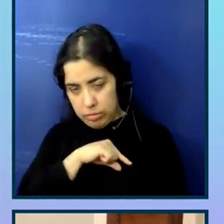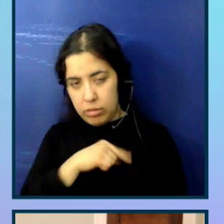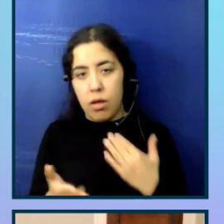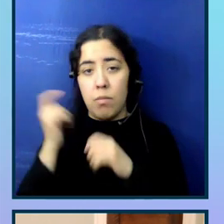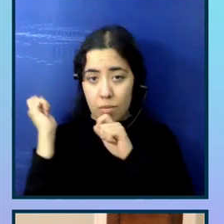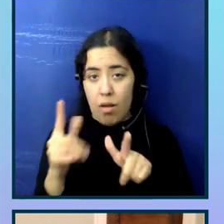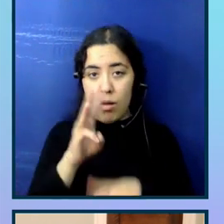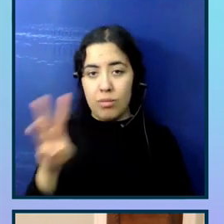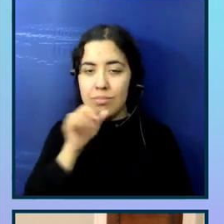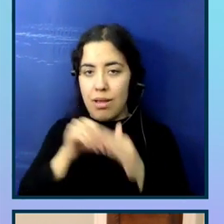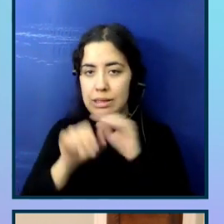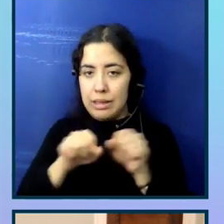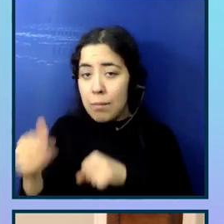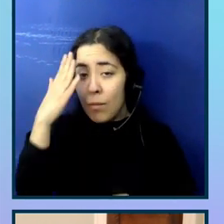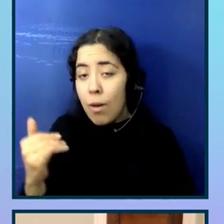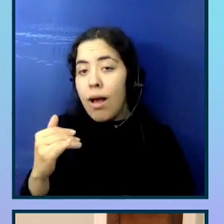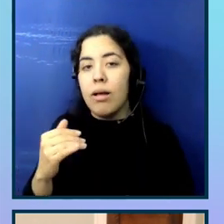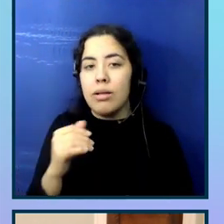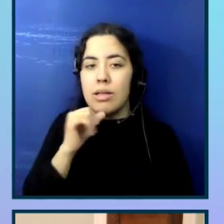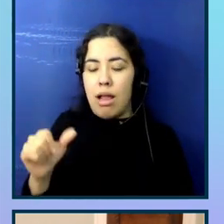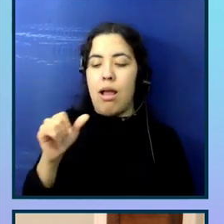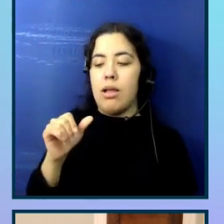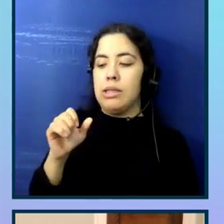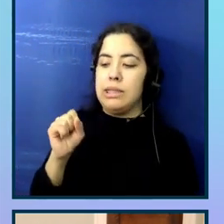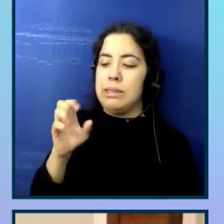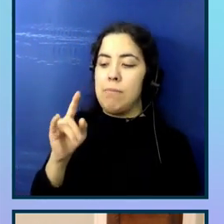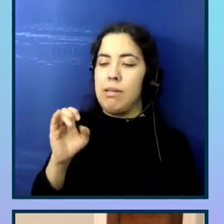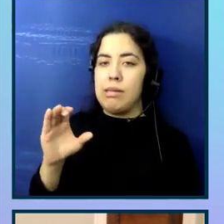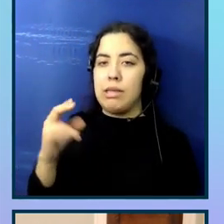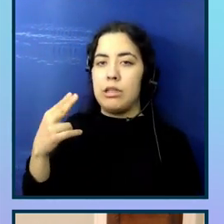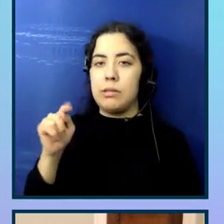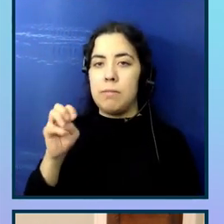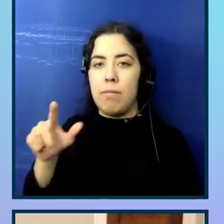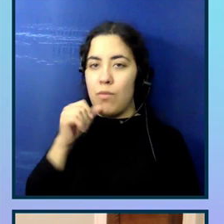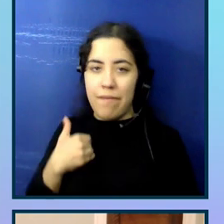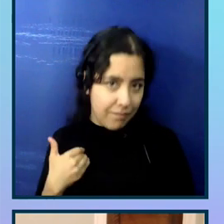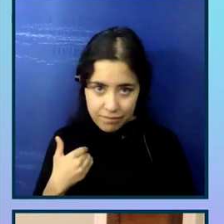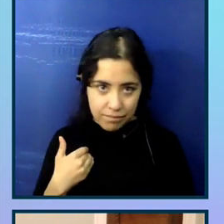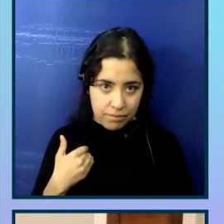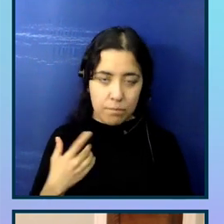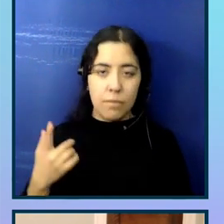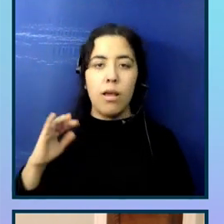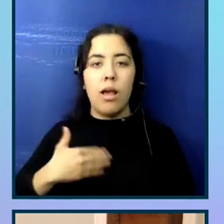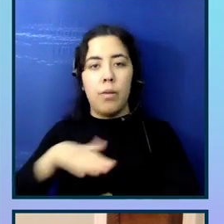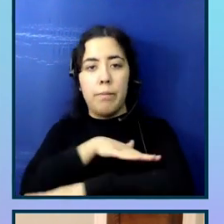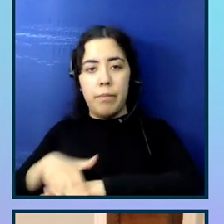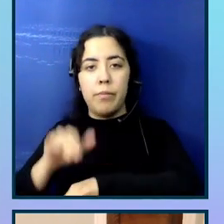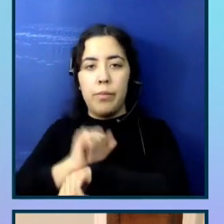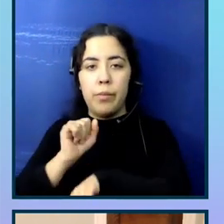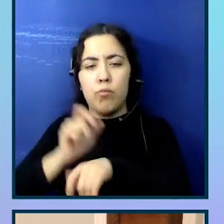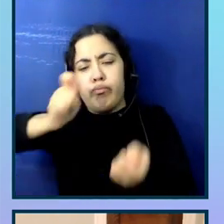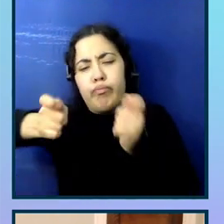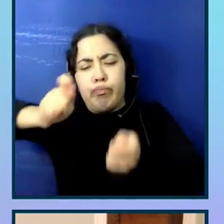are inaccessible because of non-semantic HTML. We work on a platform that is quite